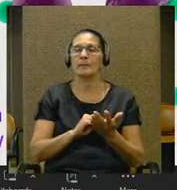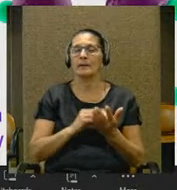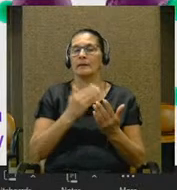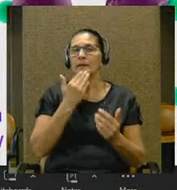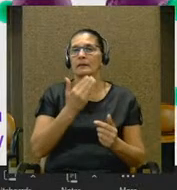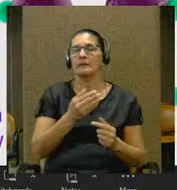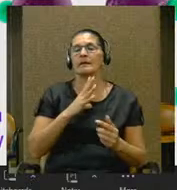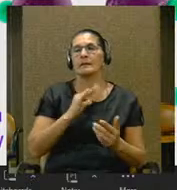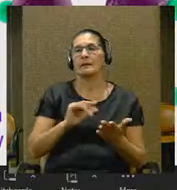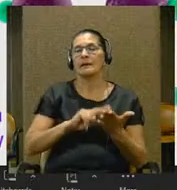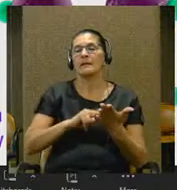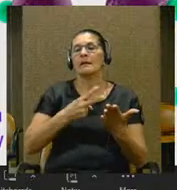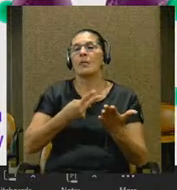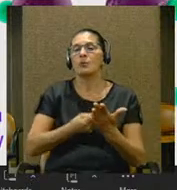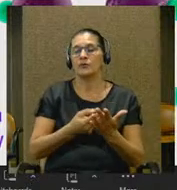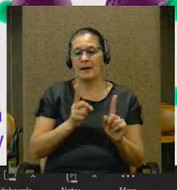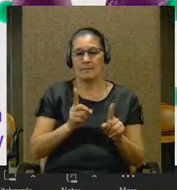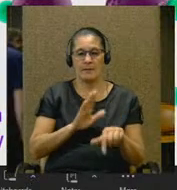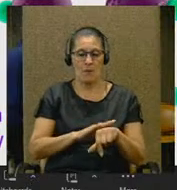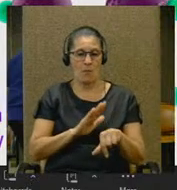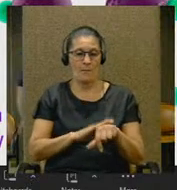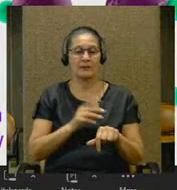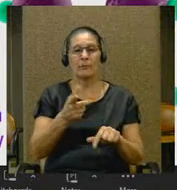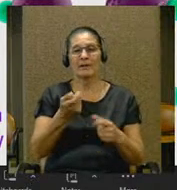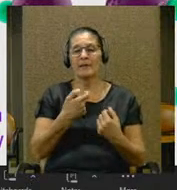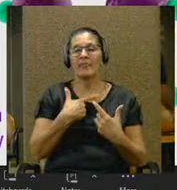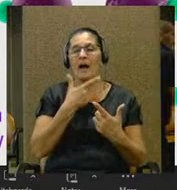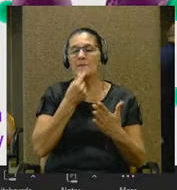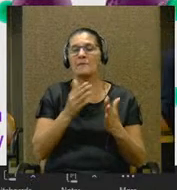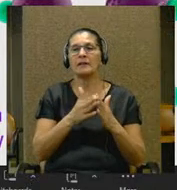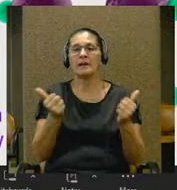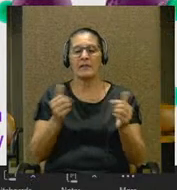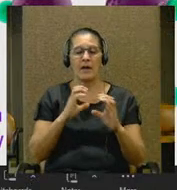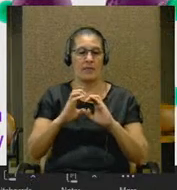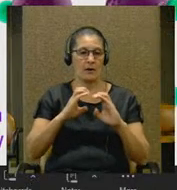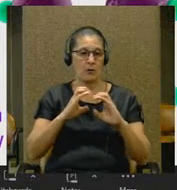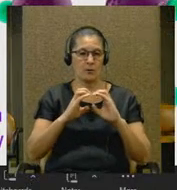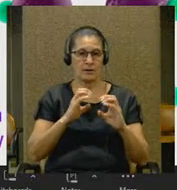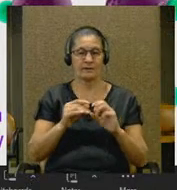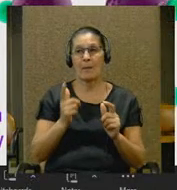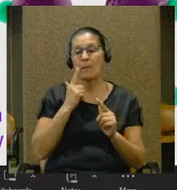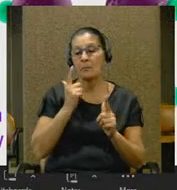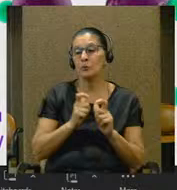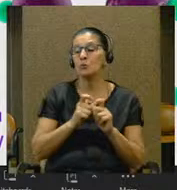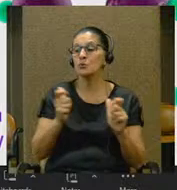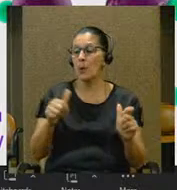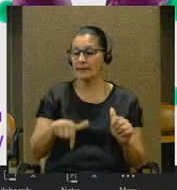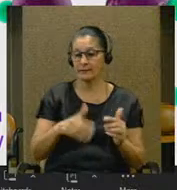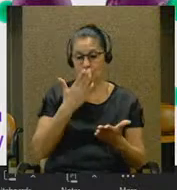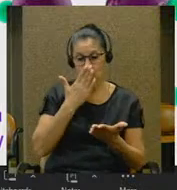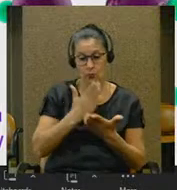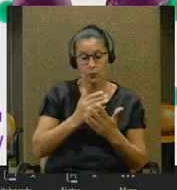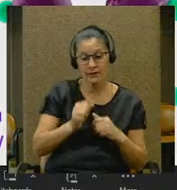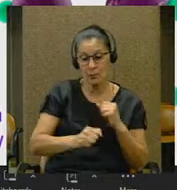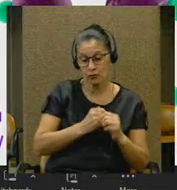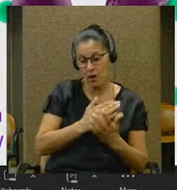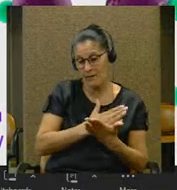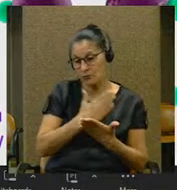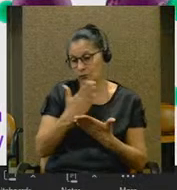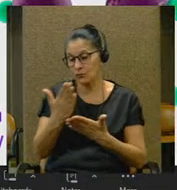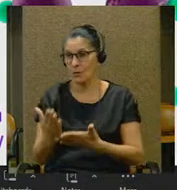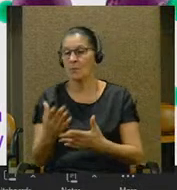one another. I've been very fortunate over the years to have spent a fair amount of time in